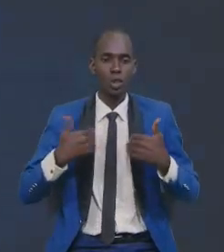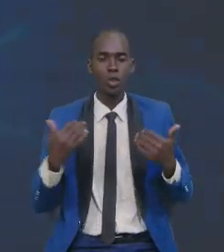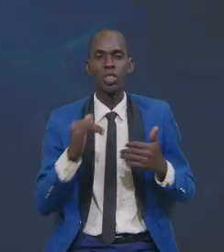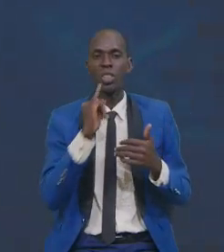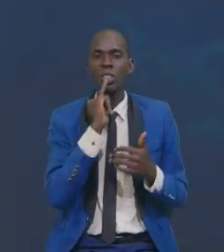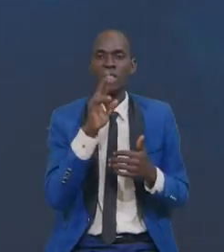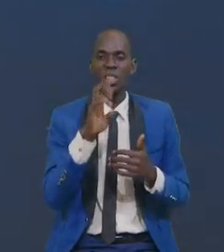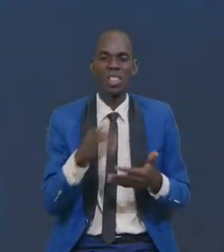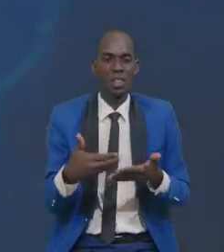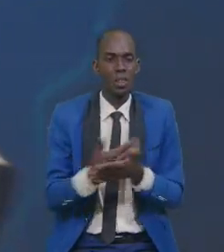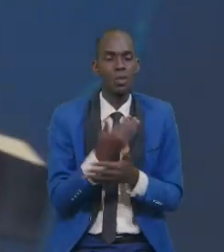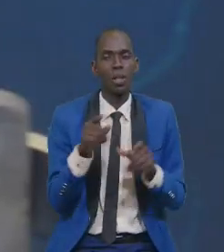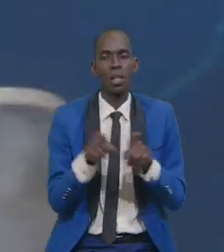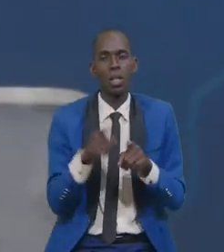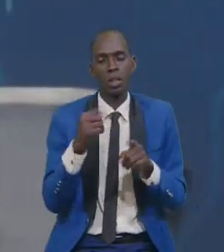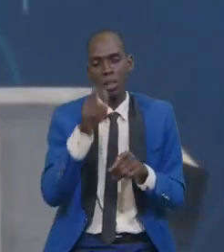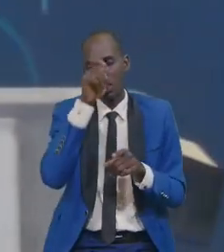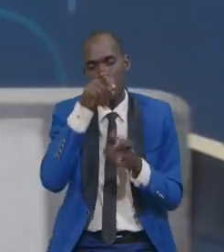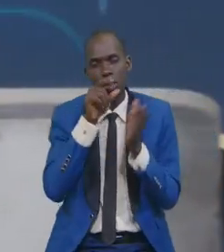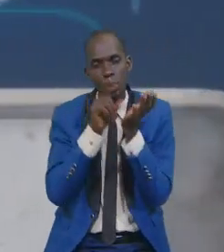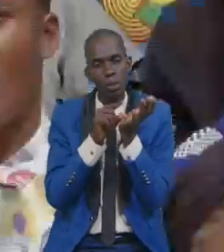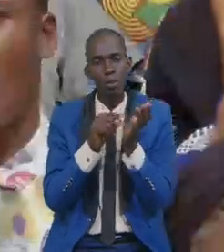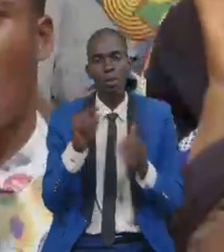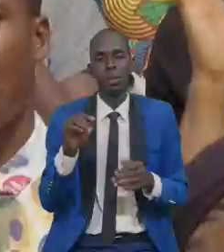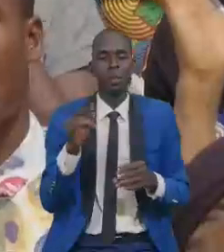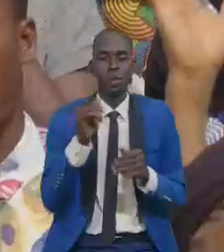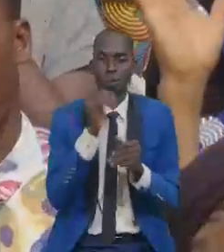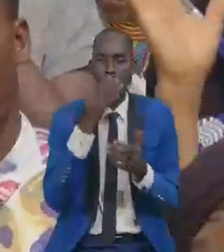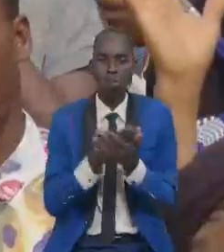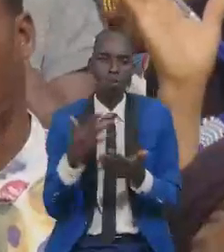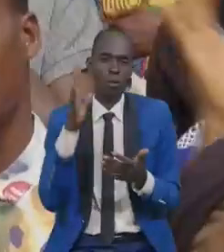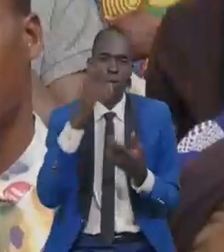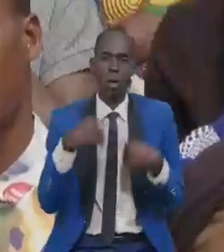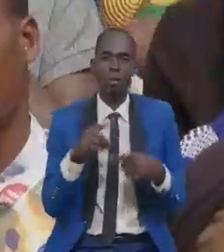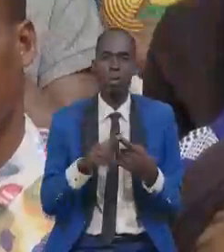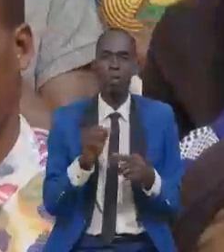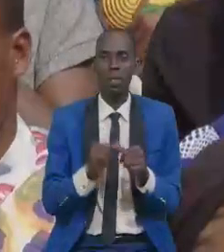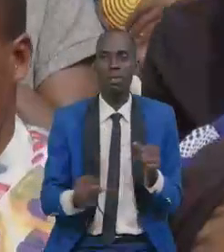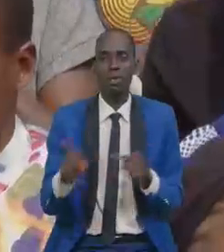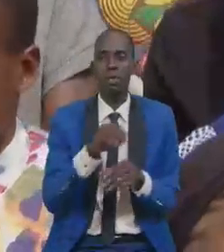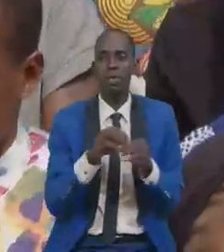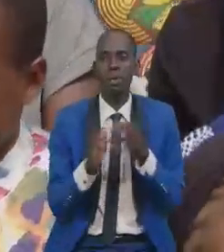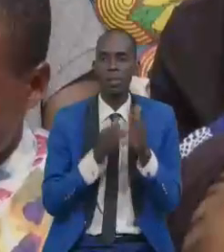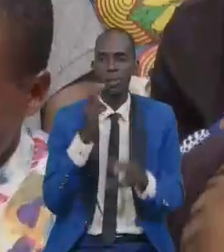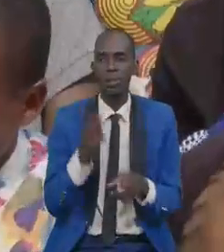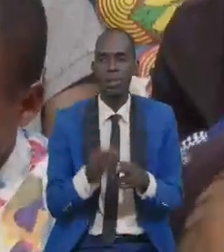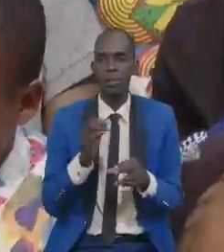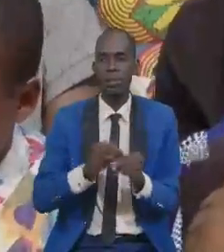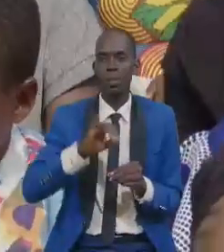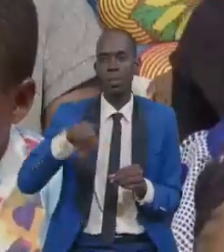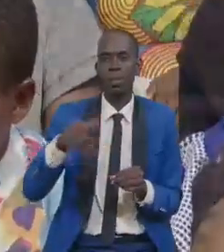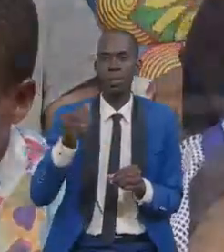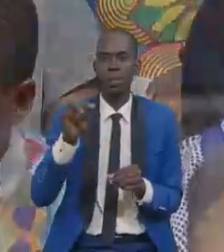the eagles. Good things will happen to everyone. We're looking at James chapter 5.